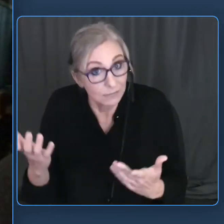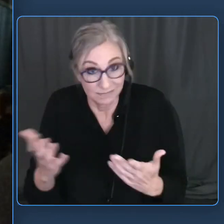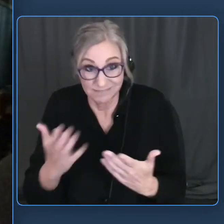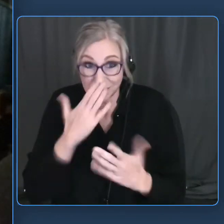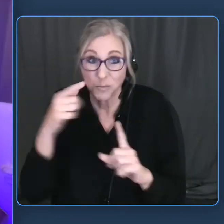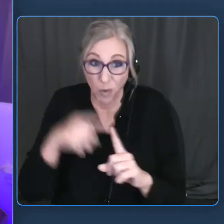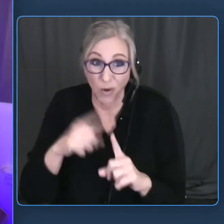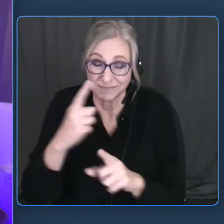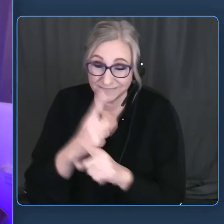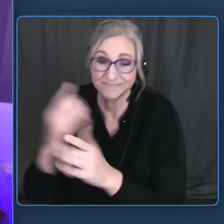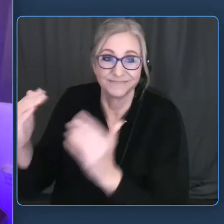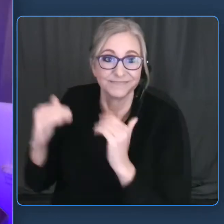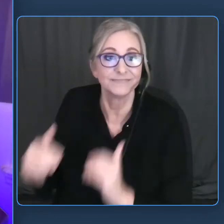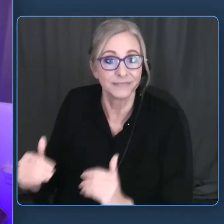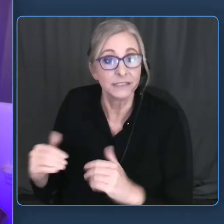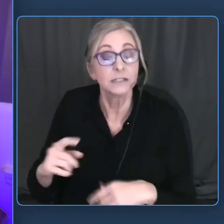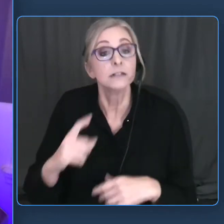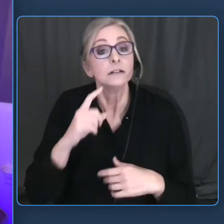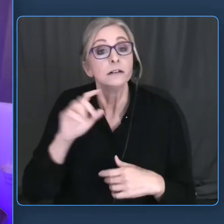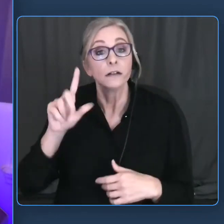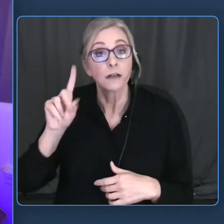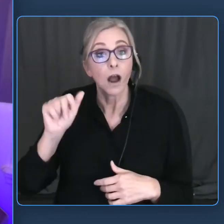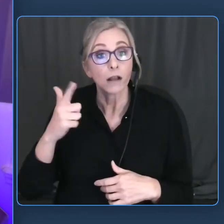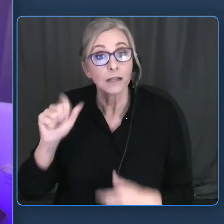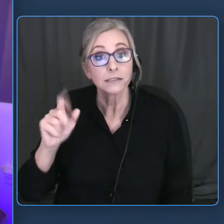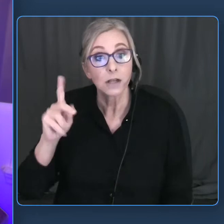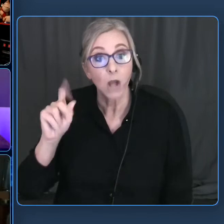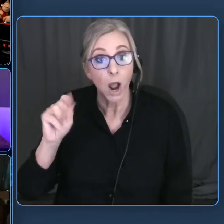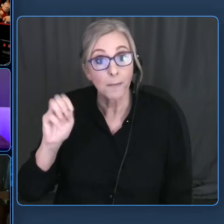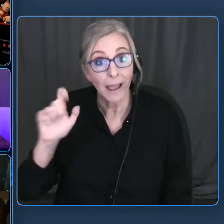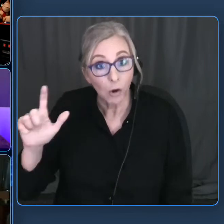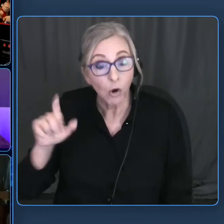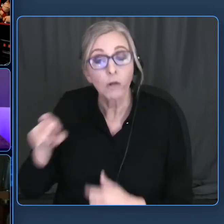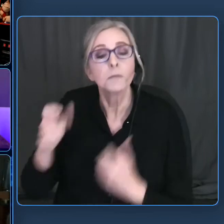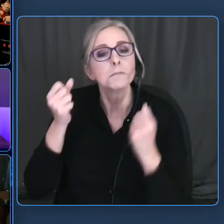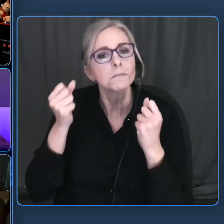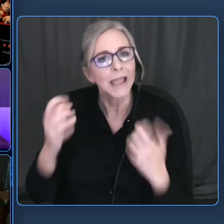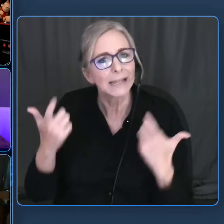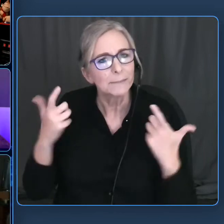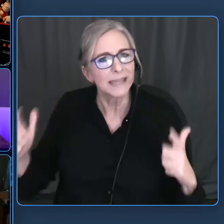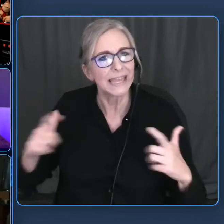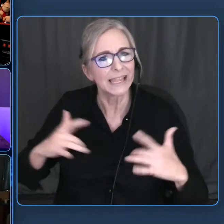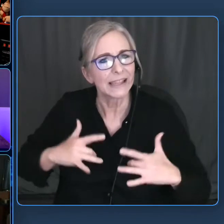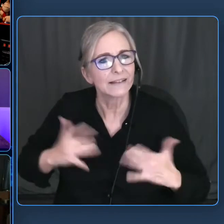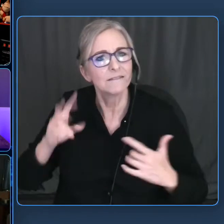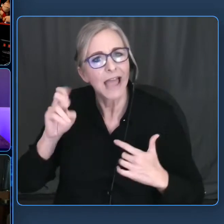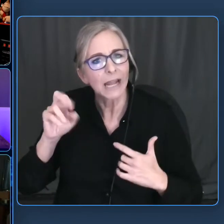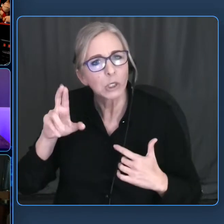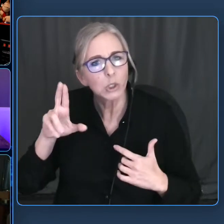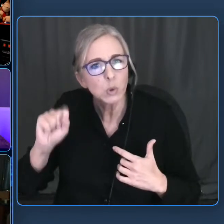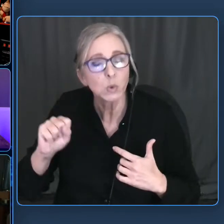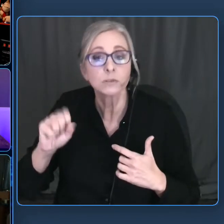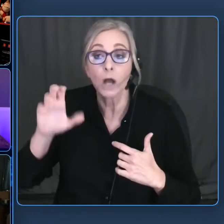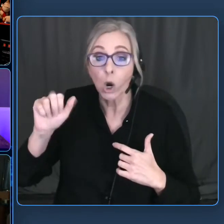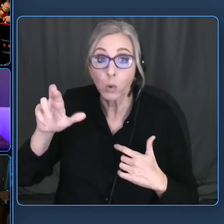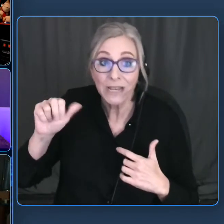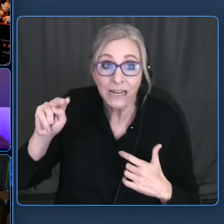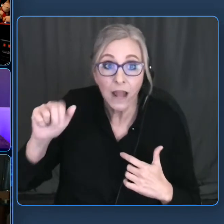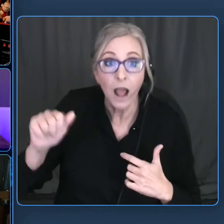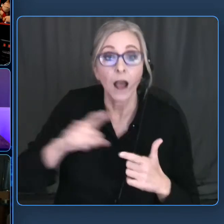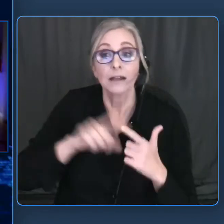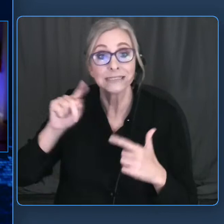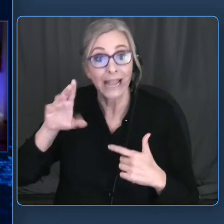Great point. Let's go on to the next question. From Douglas Carmichael asking, many large venues like arenas and stadiums have